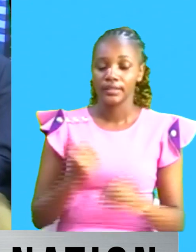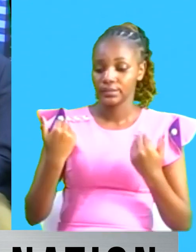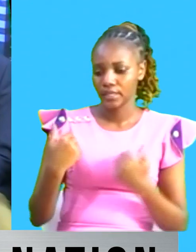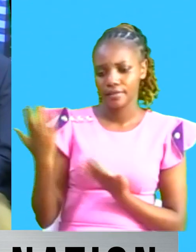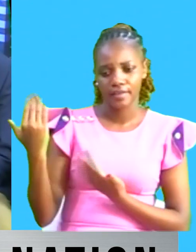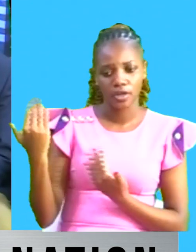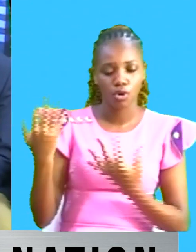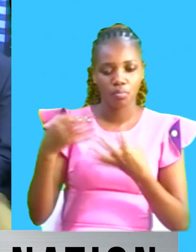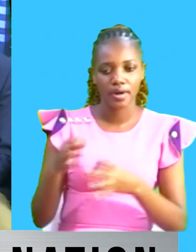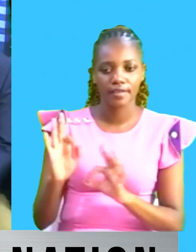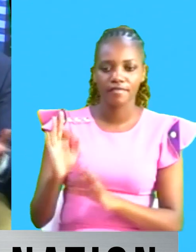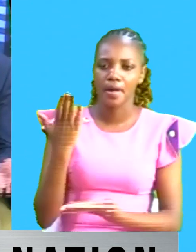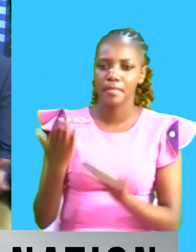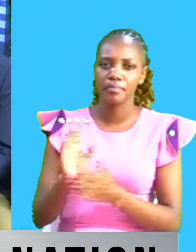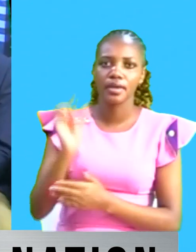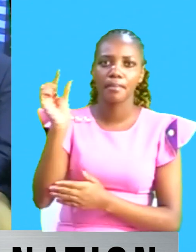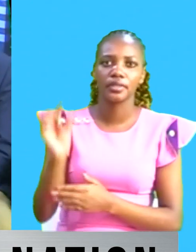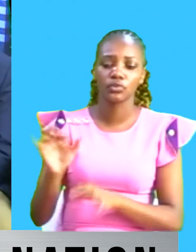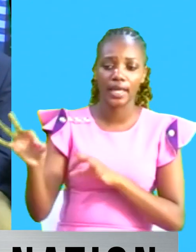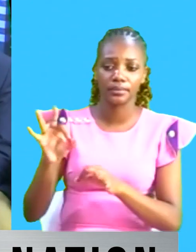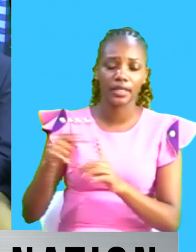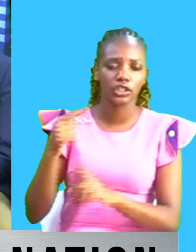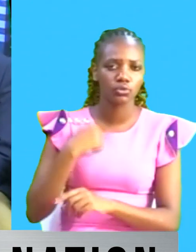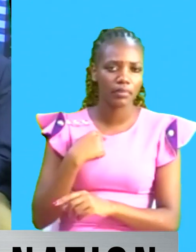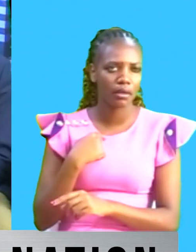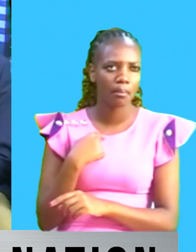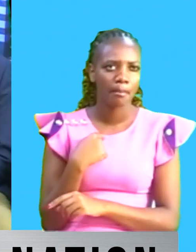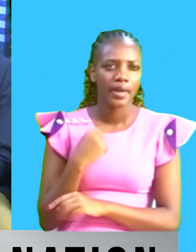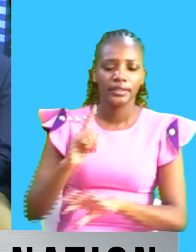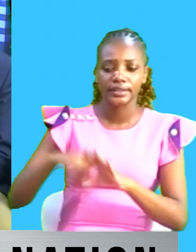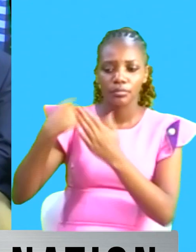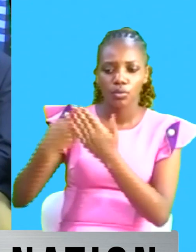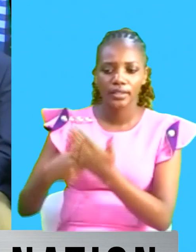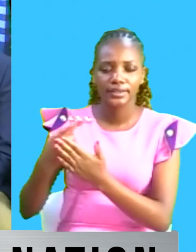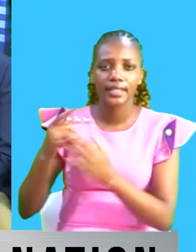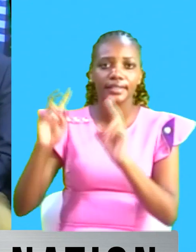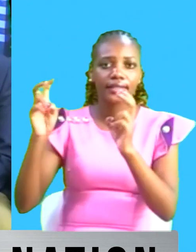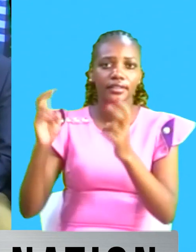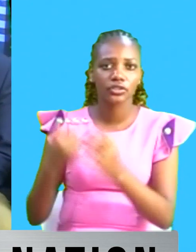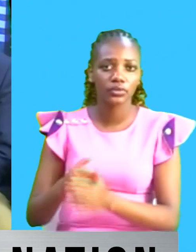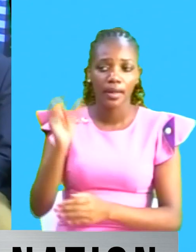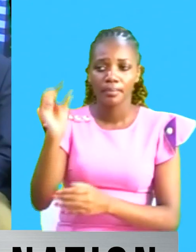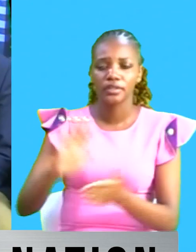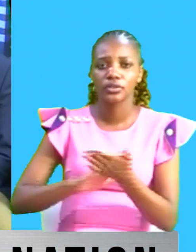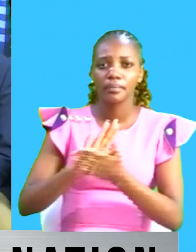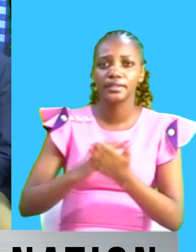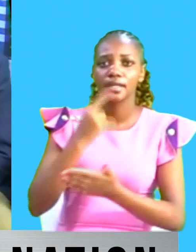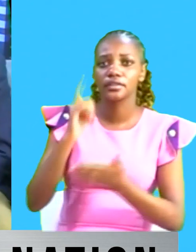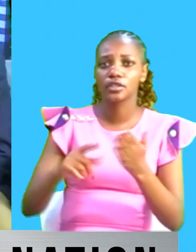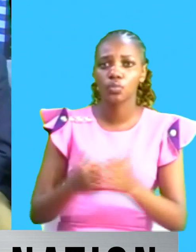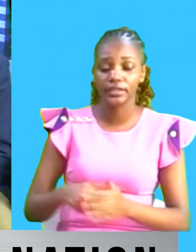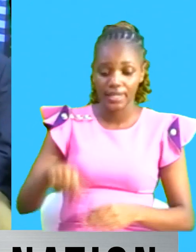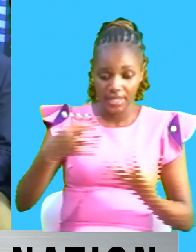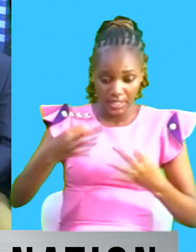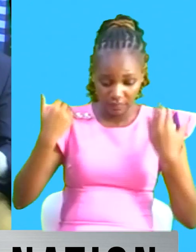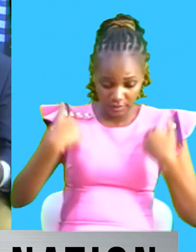if somebody was describing to me when I was, maybe we were discussing this issue, and somebody was basically saying that if we were the